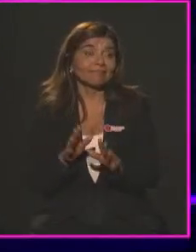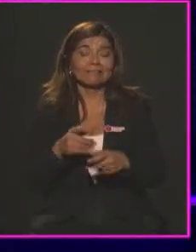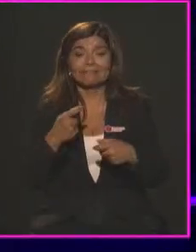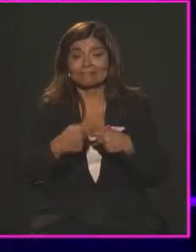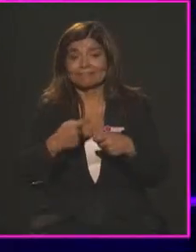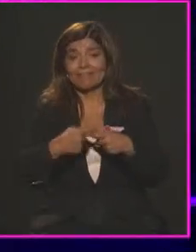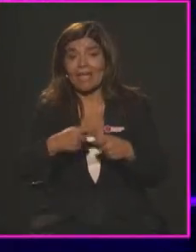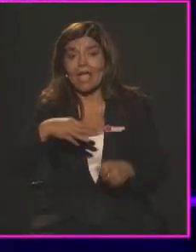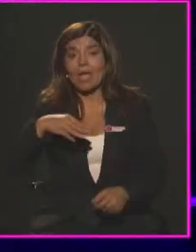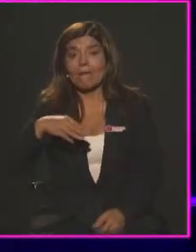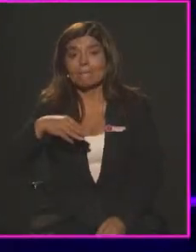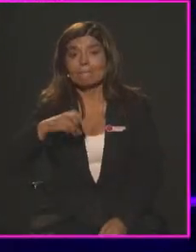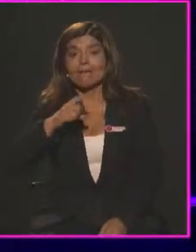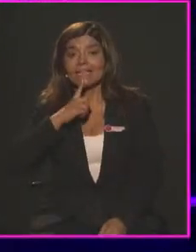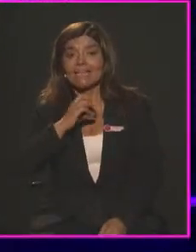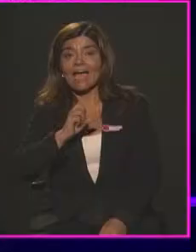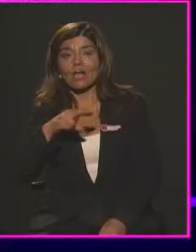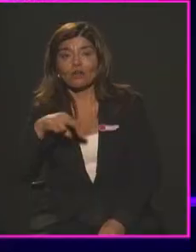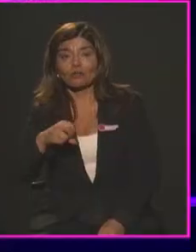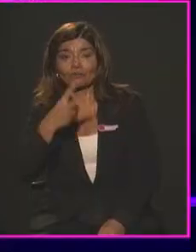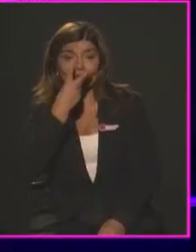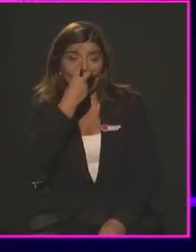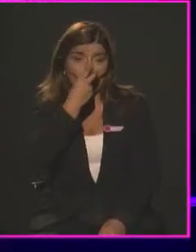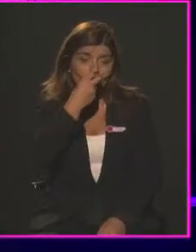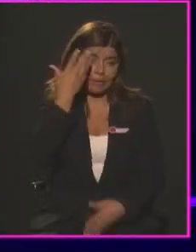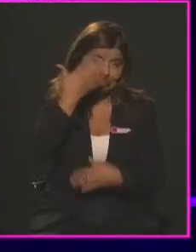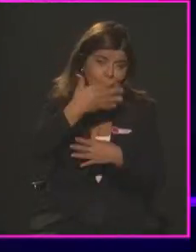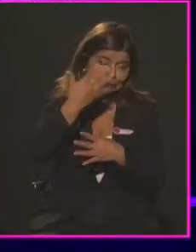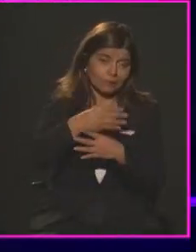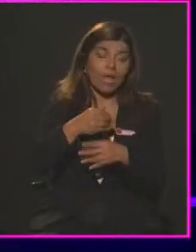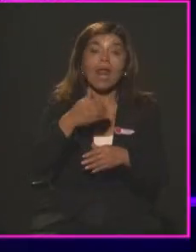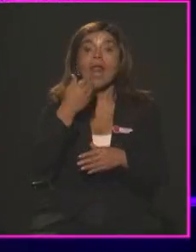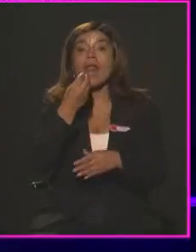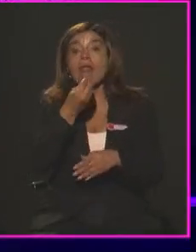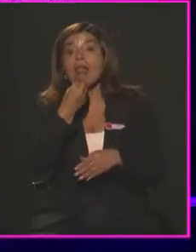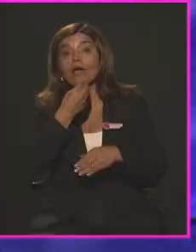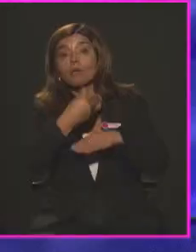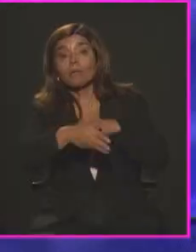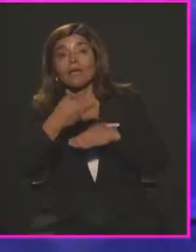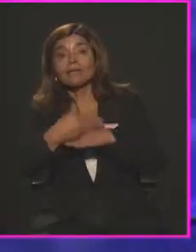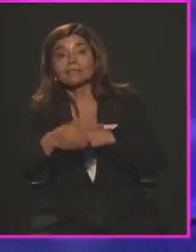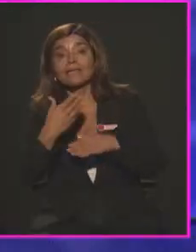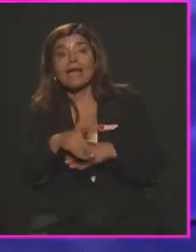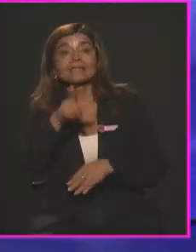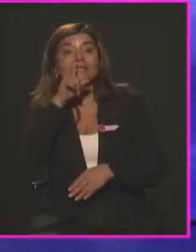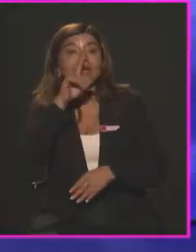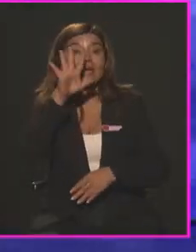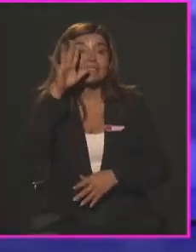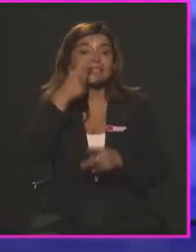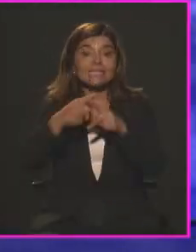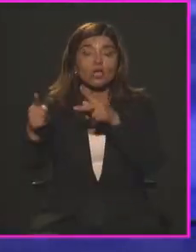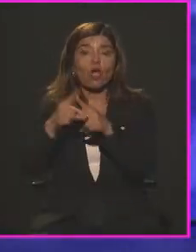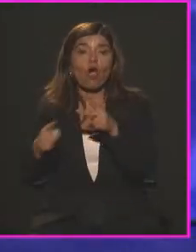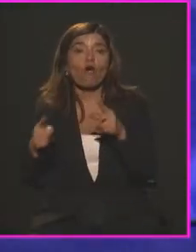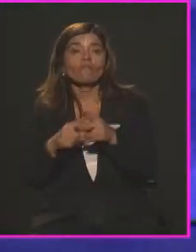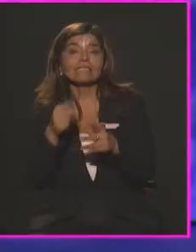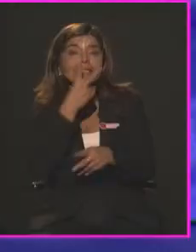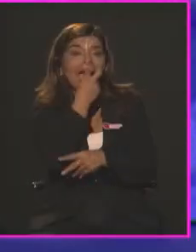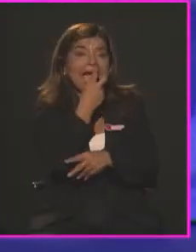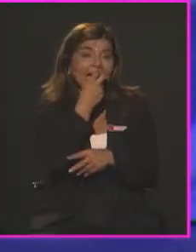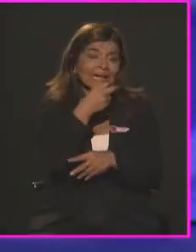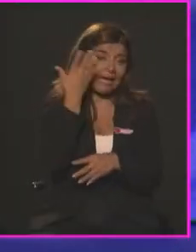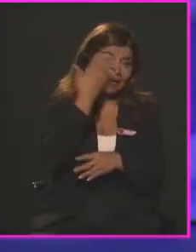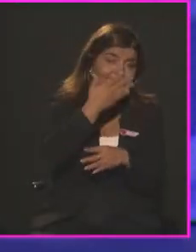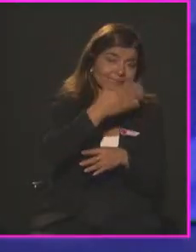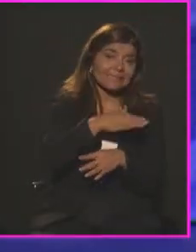fact, wasted food around the world has 5 times the greenhouse gas impact of the entire aviation